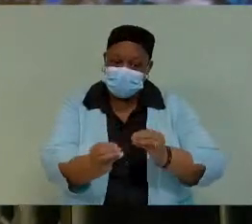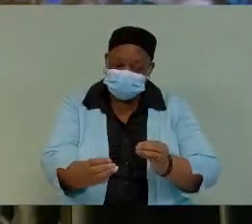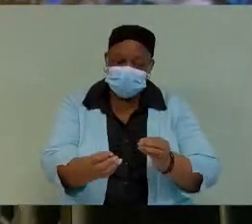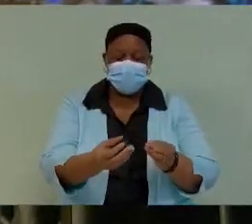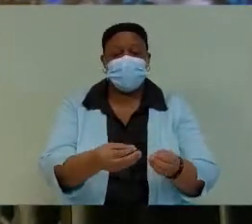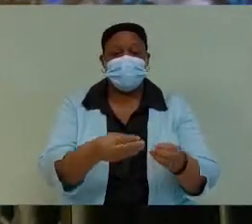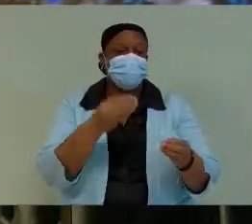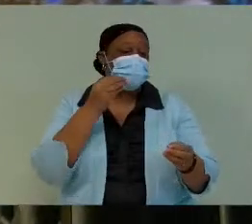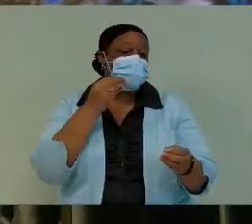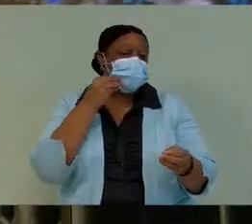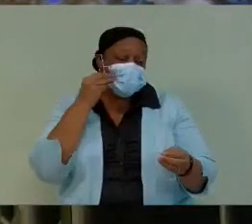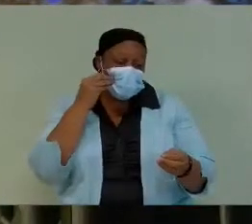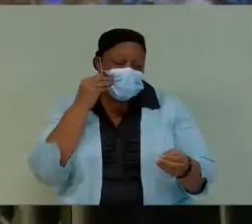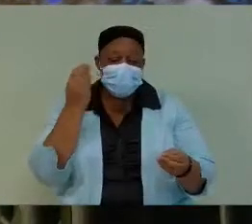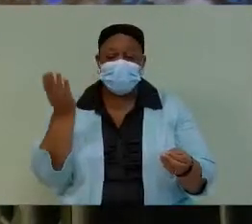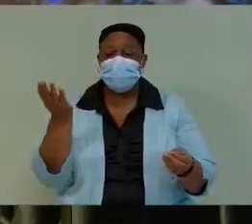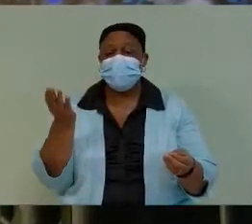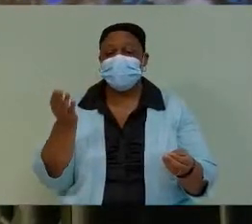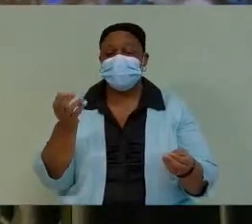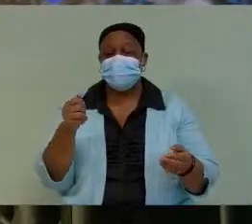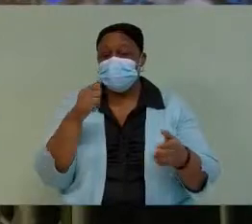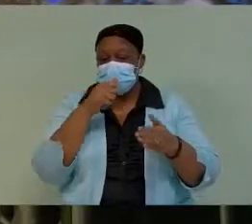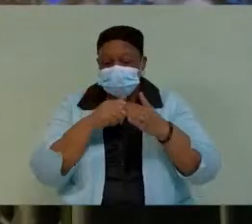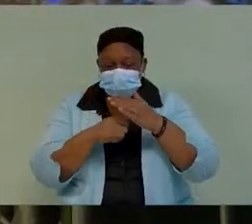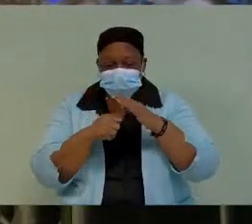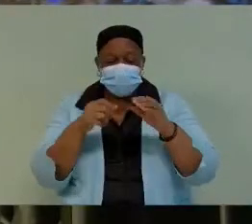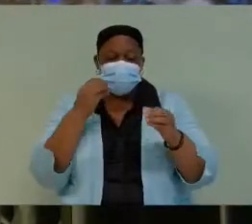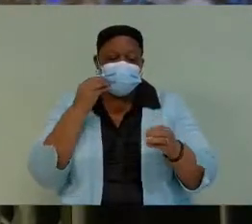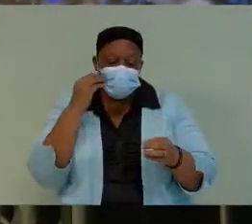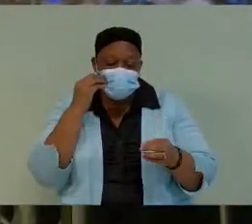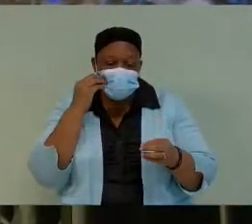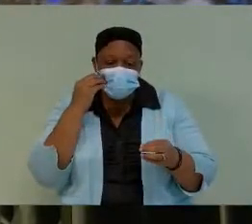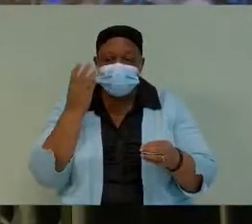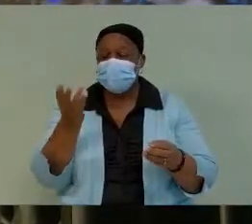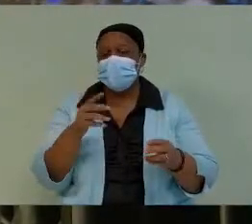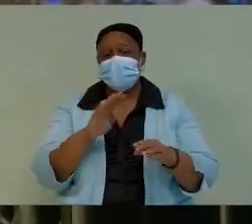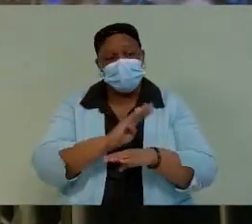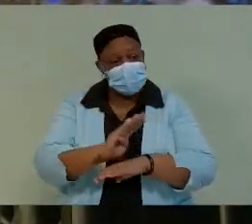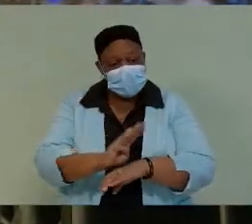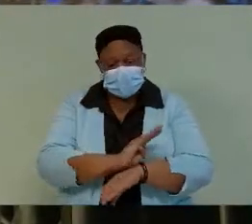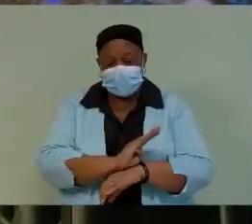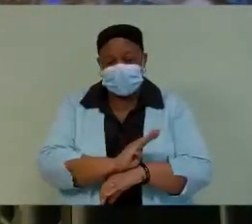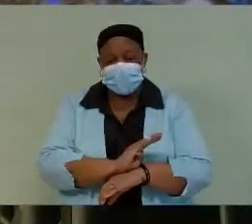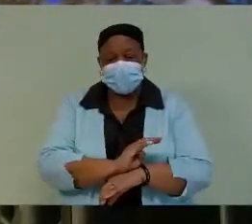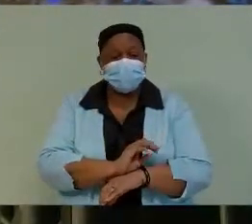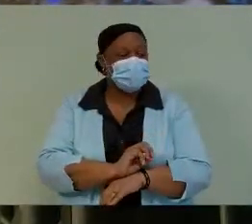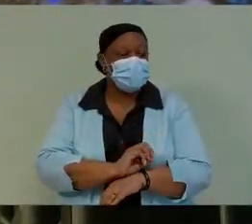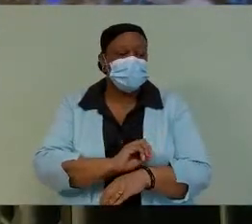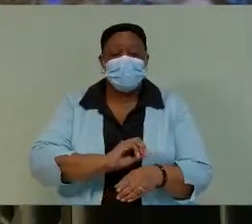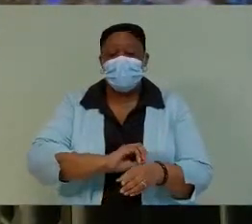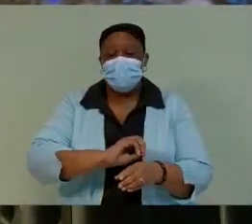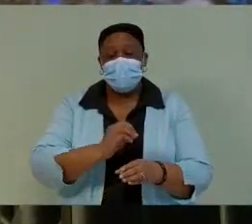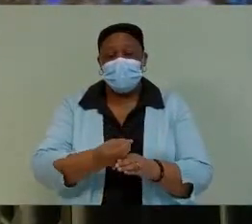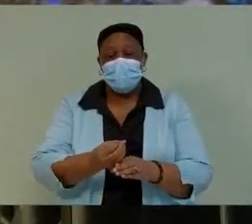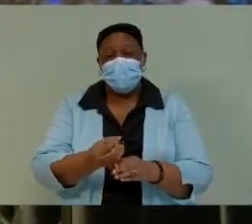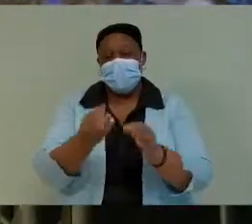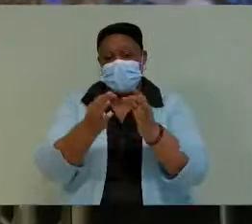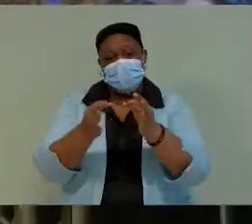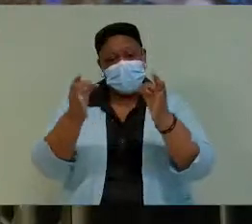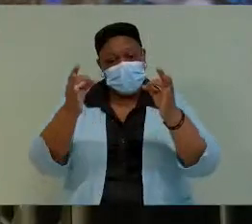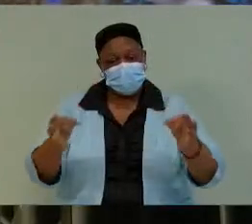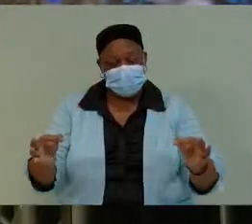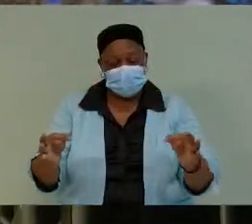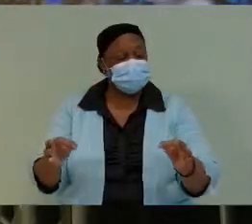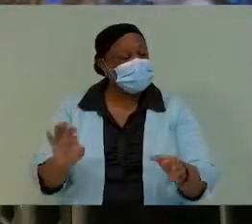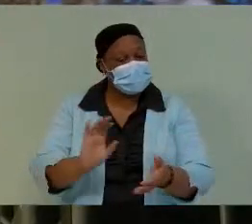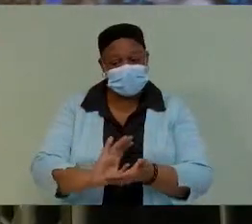offices, residents, private homes, commercial businesses, and industrial businesses.